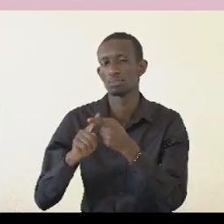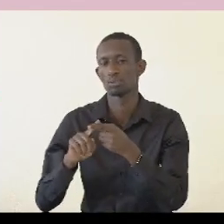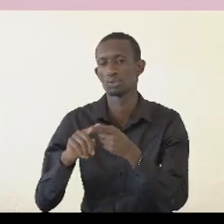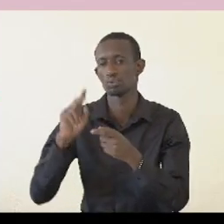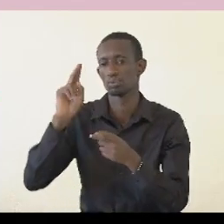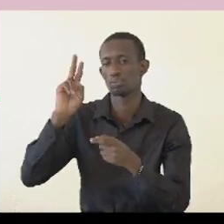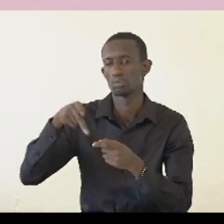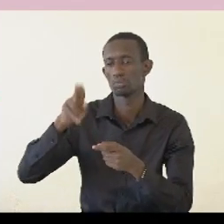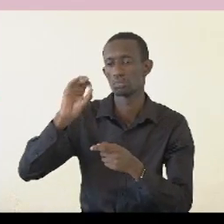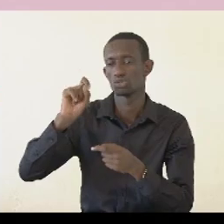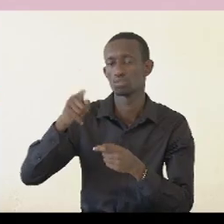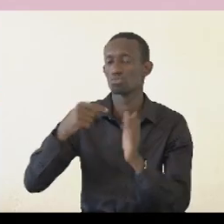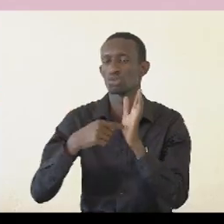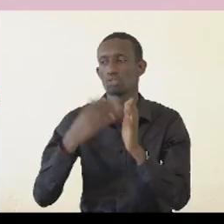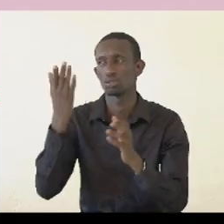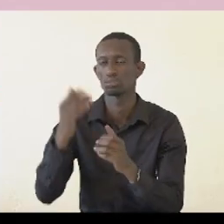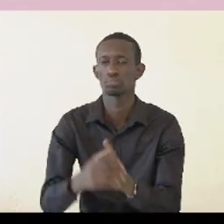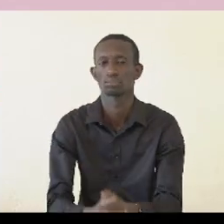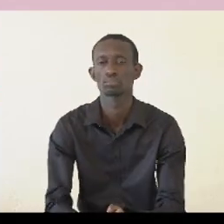We have the example here.